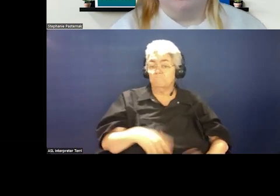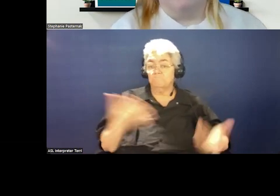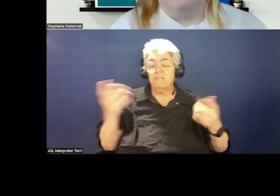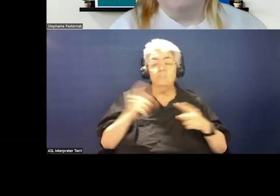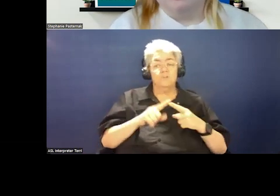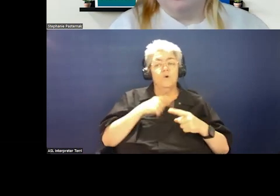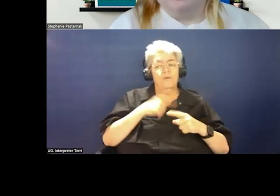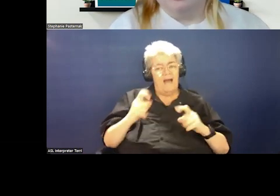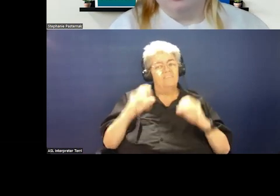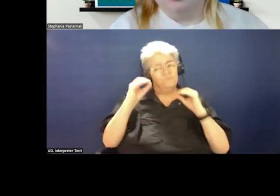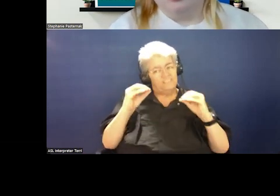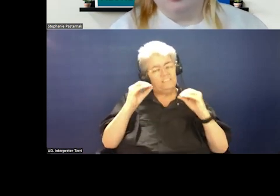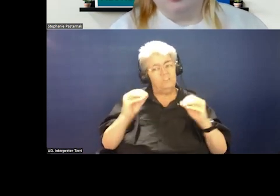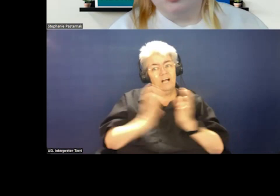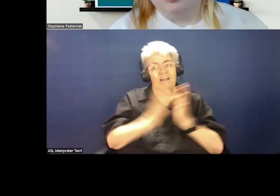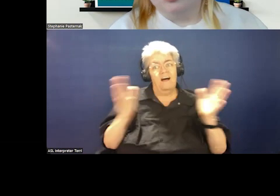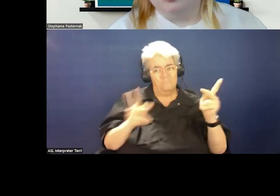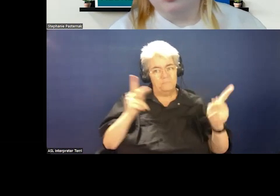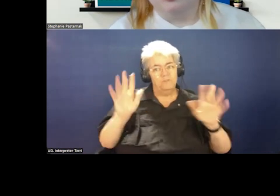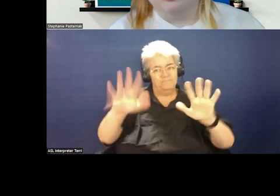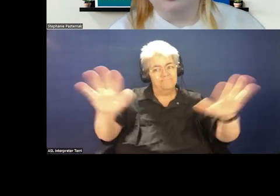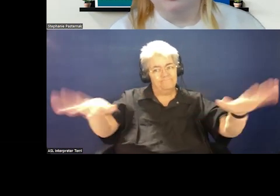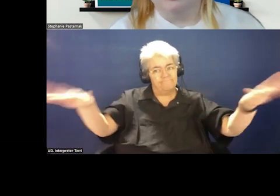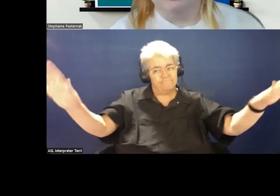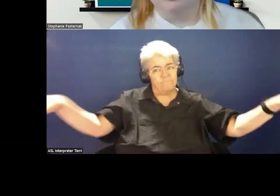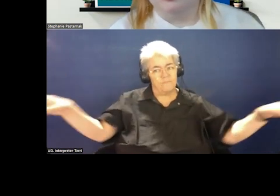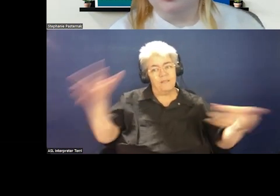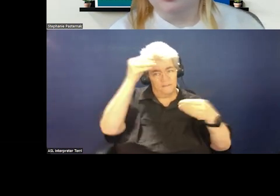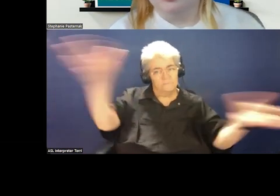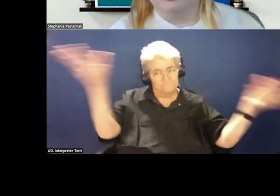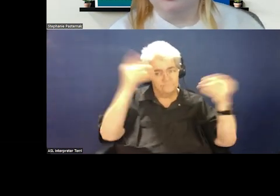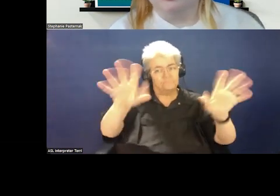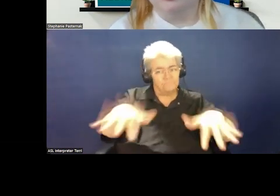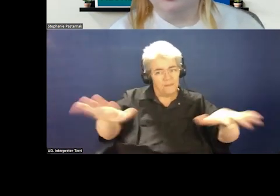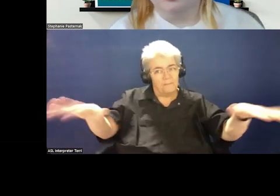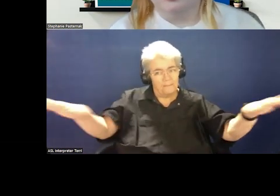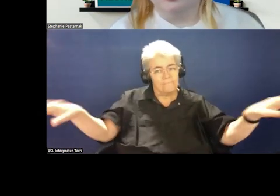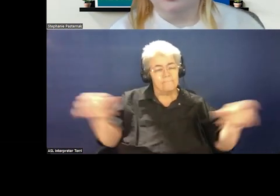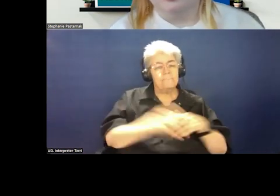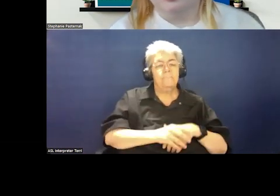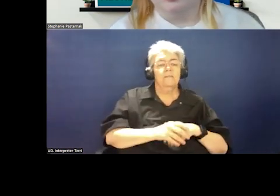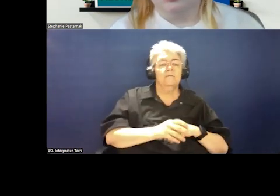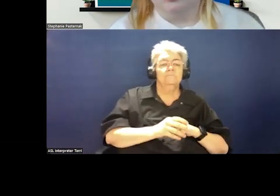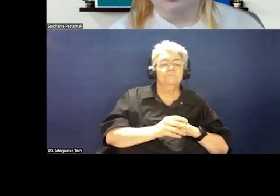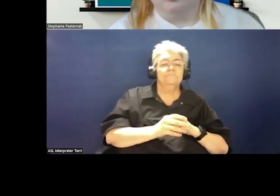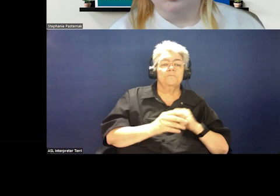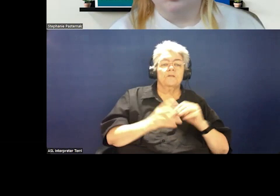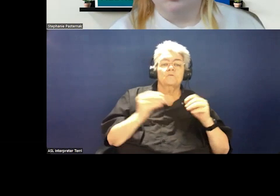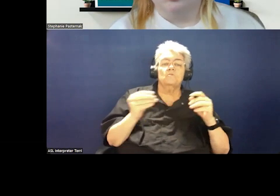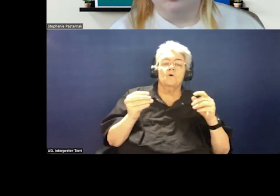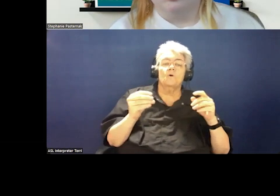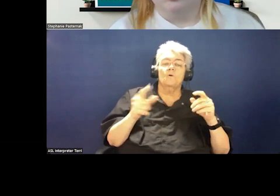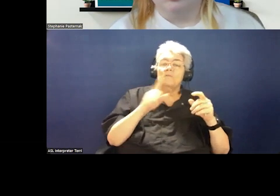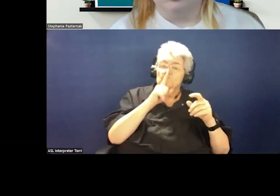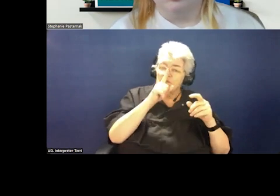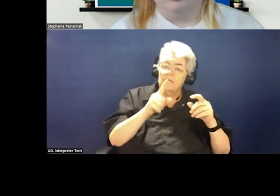lot of education to do across the board on this resource. There's really